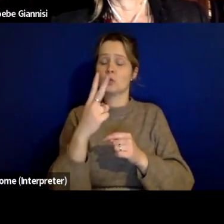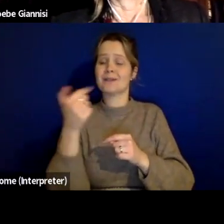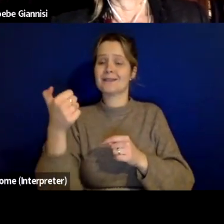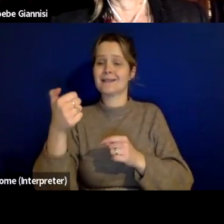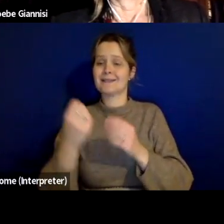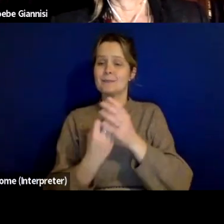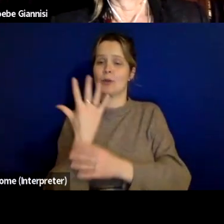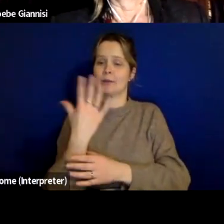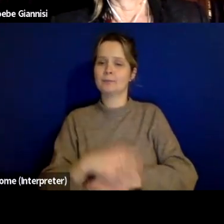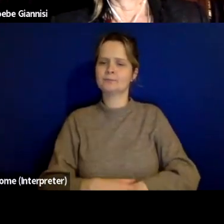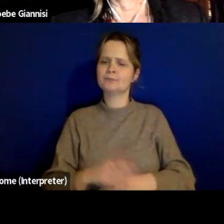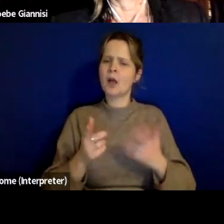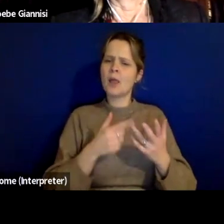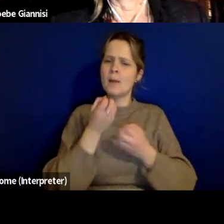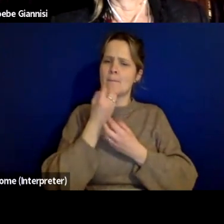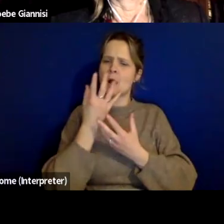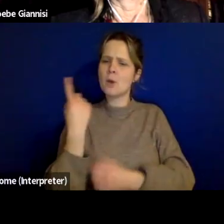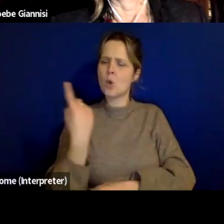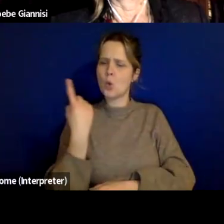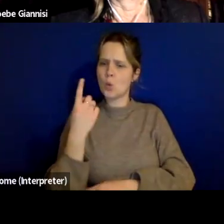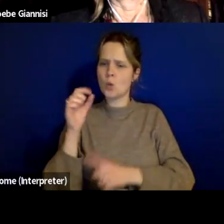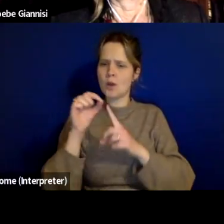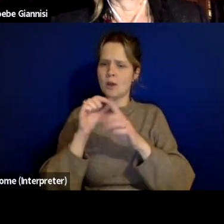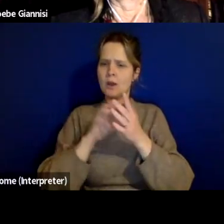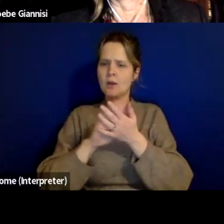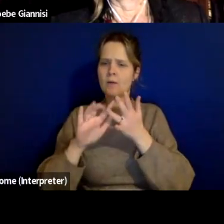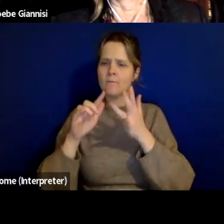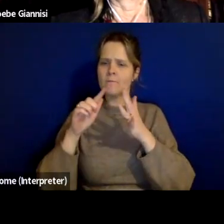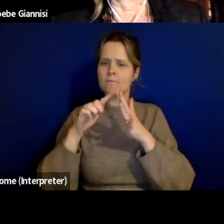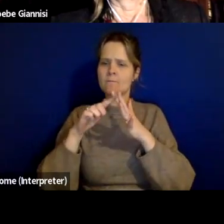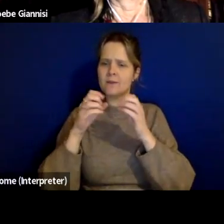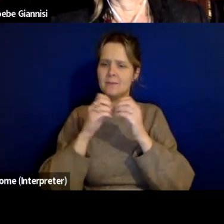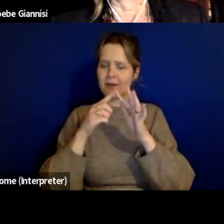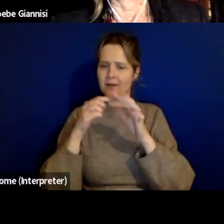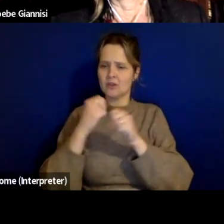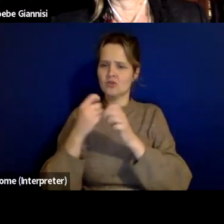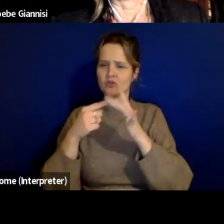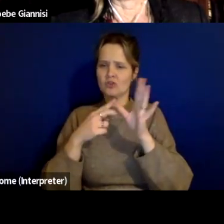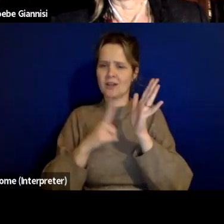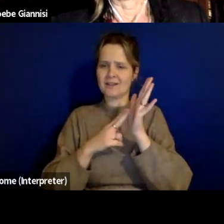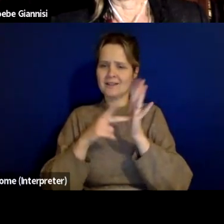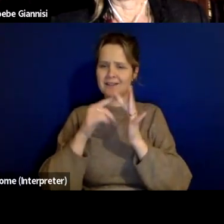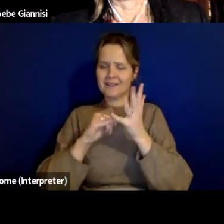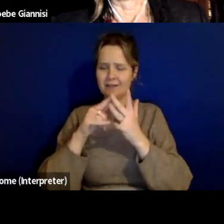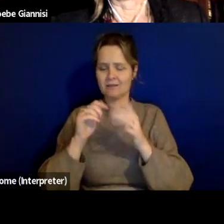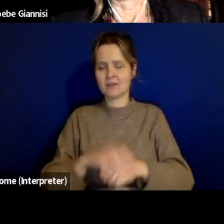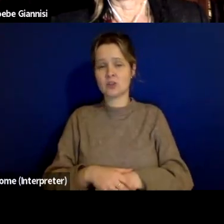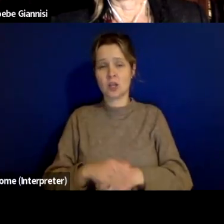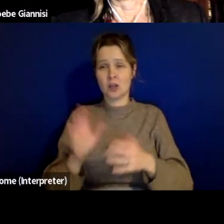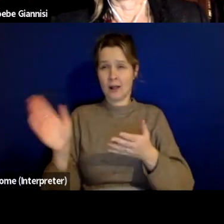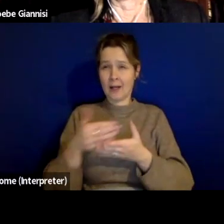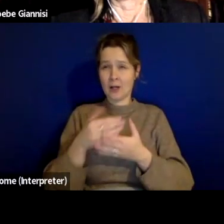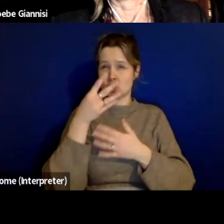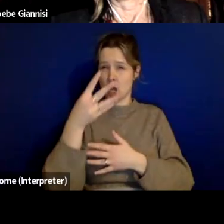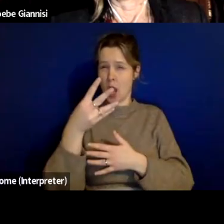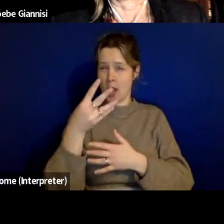Our other poet with us today is Phoebe Giannisi, who is the author of 9 collections of poetry,